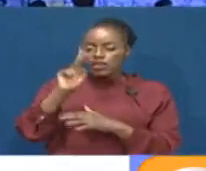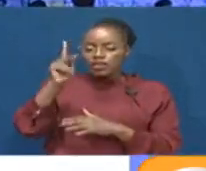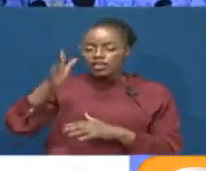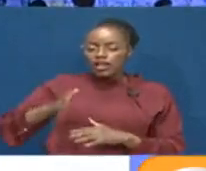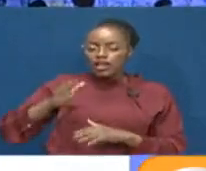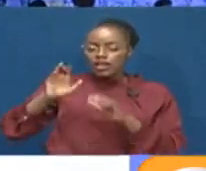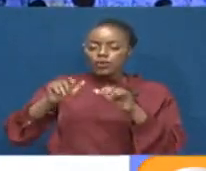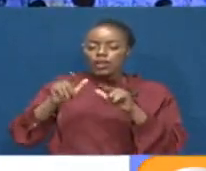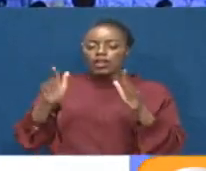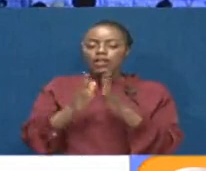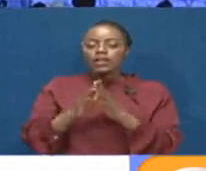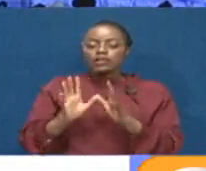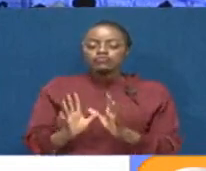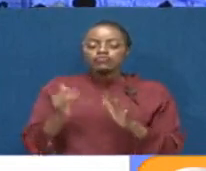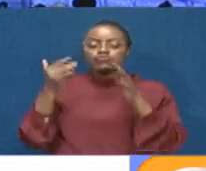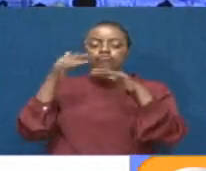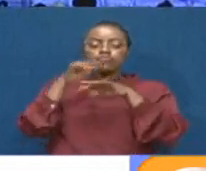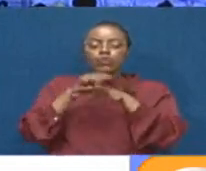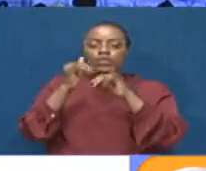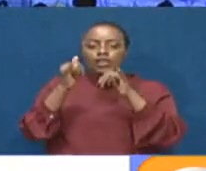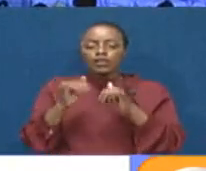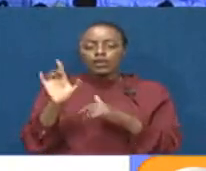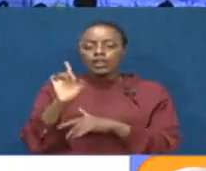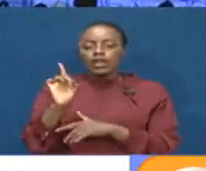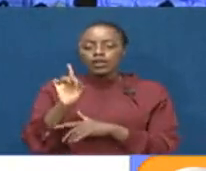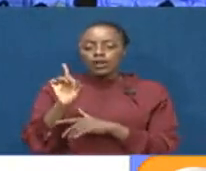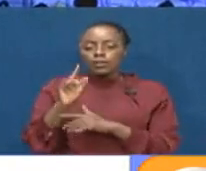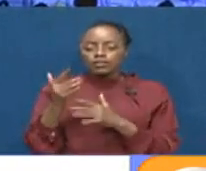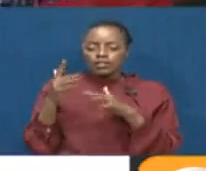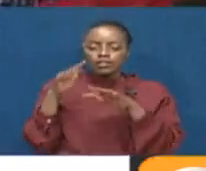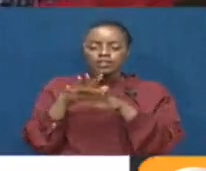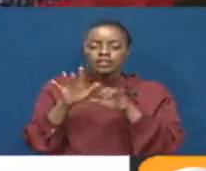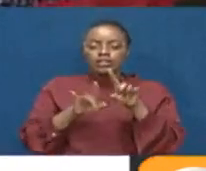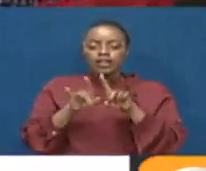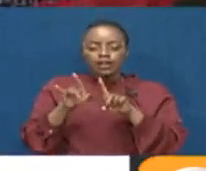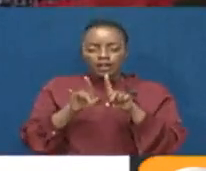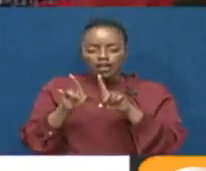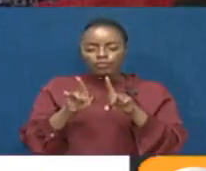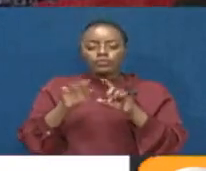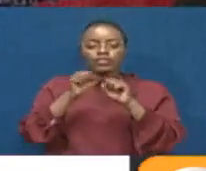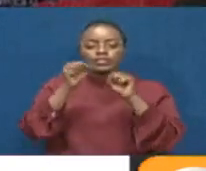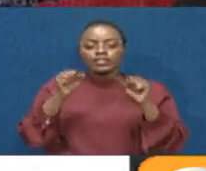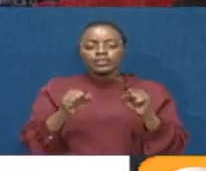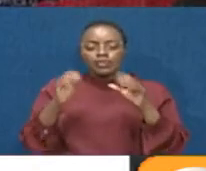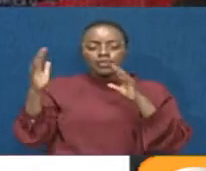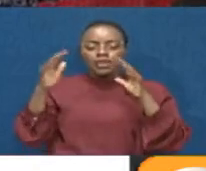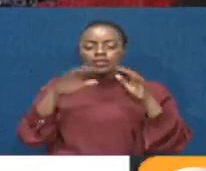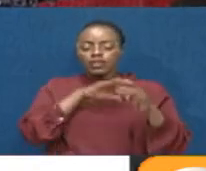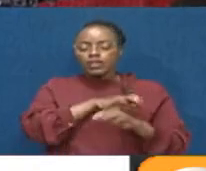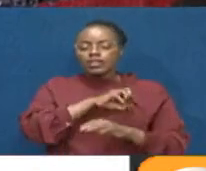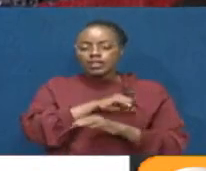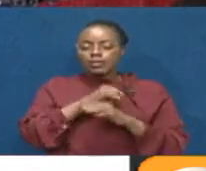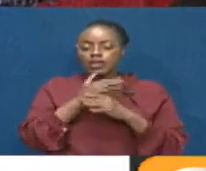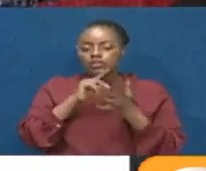Railway land and will be incorporated into the new Nairobi Integrated Transport System. The Climate Resilient Project, which